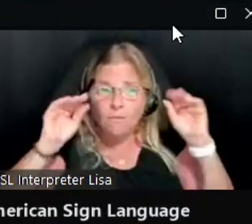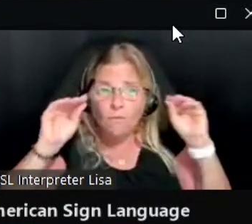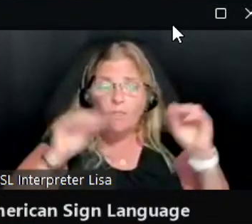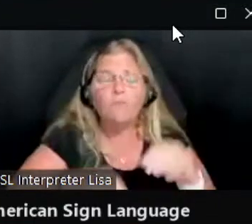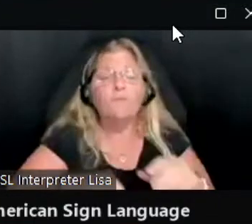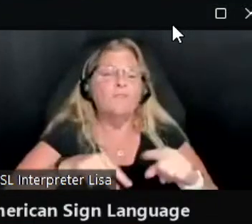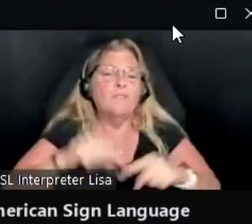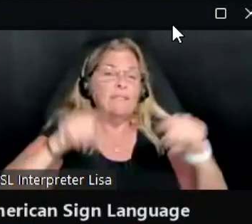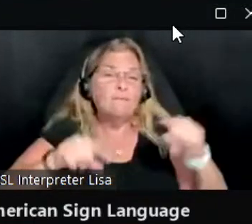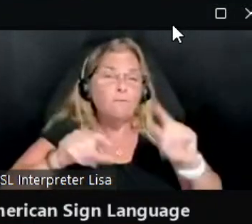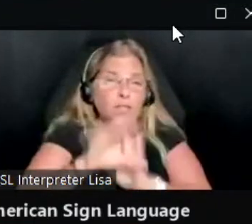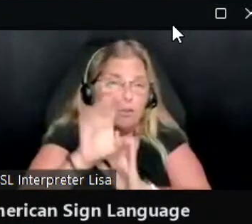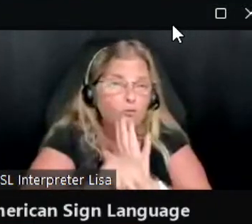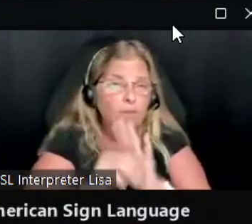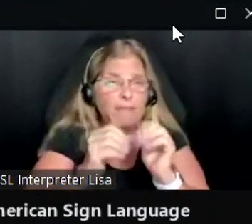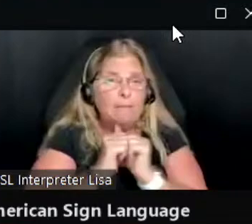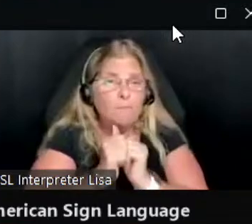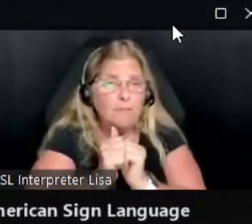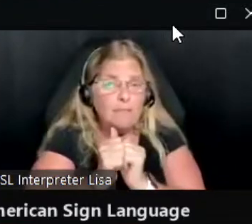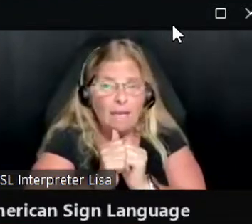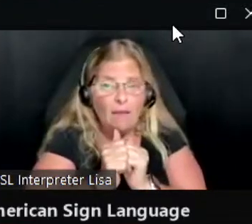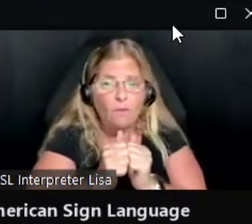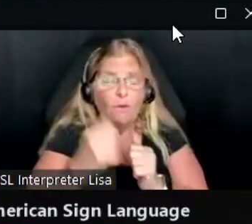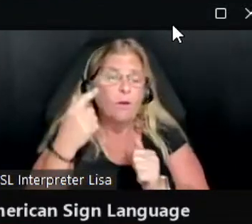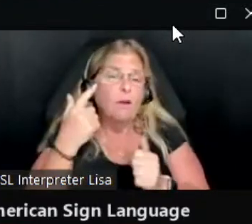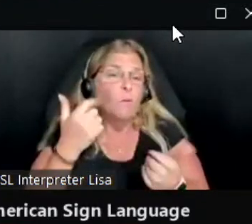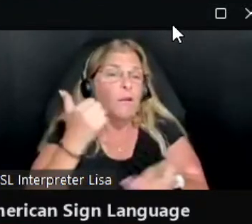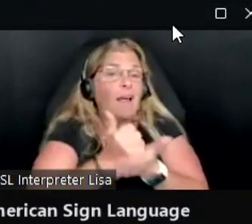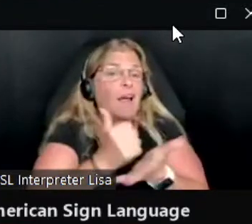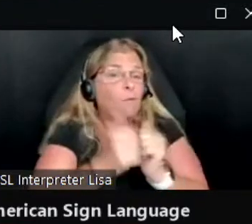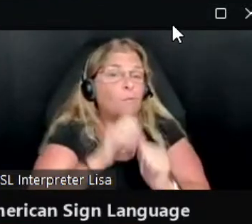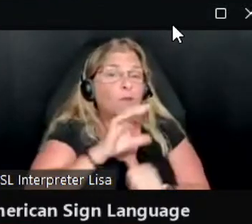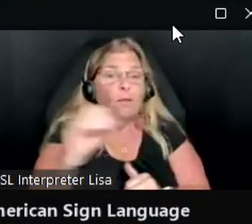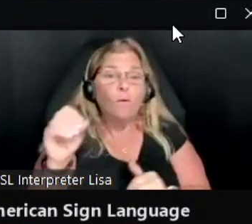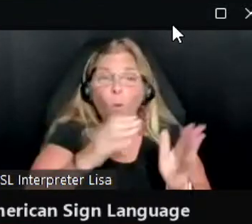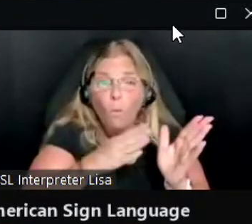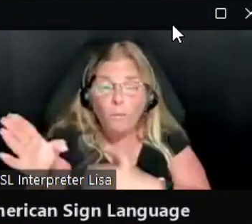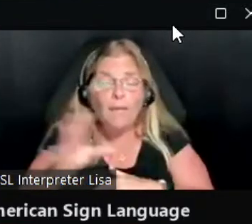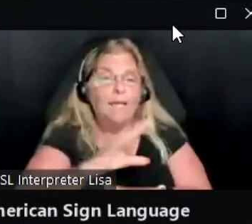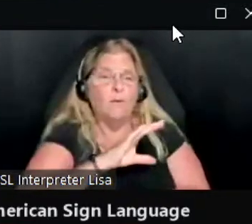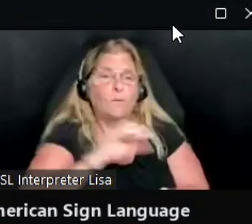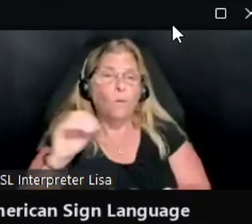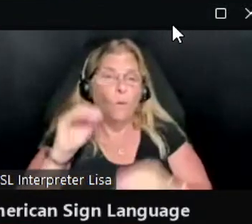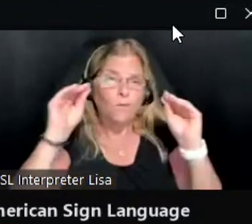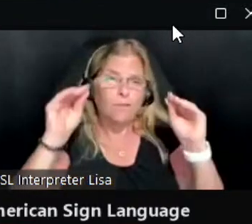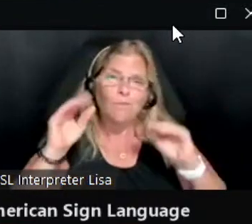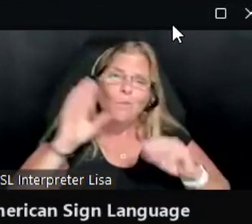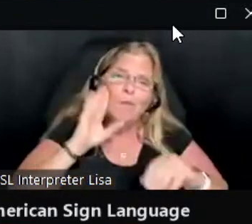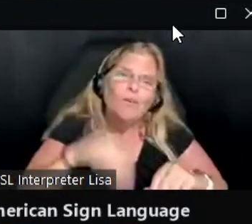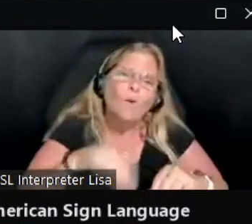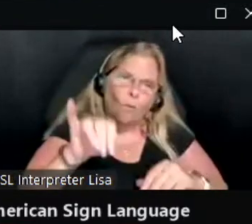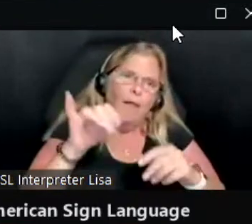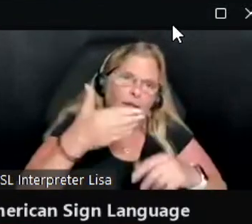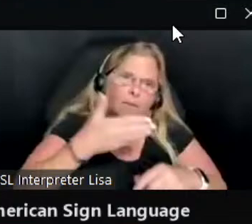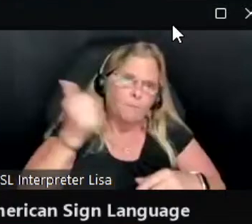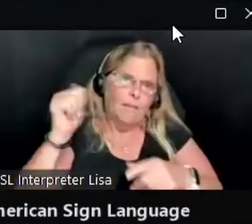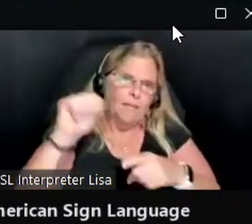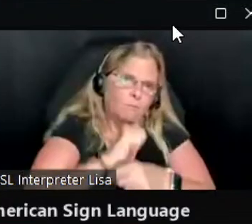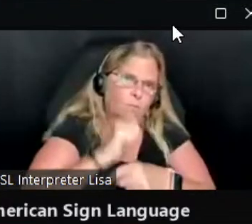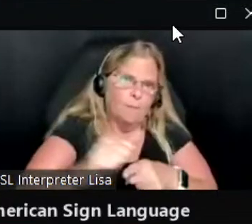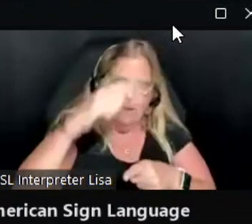be an incredible step forward for co-planning and co-teaching, which we know is best practice for more